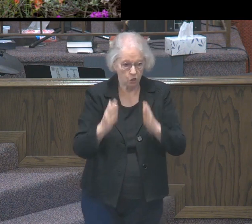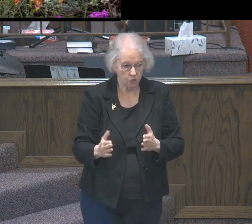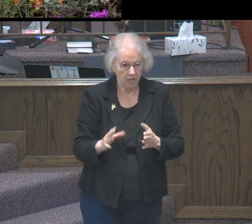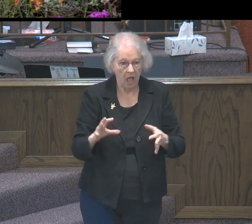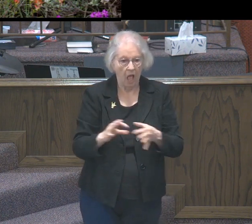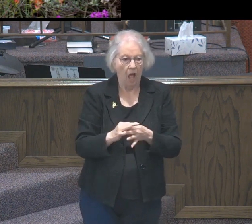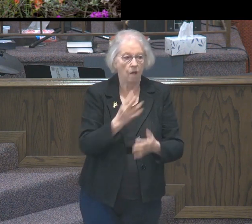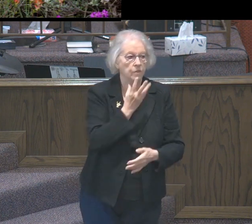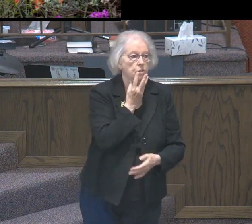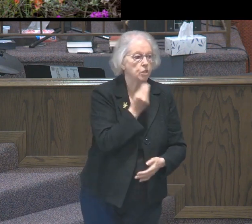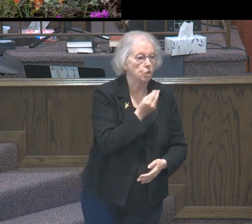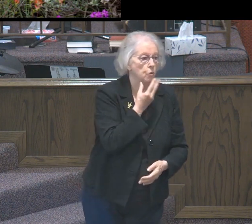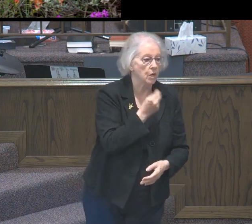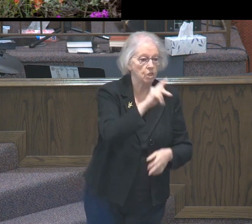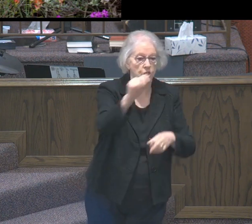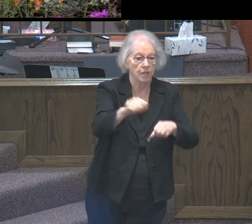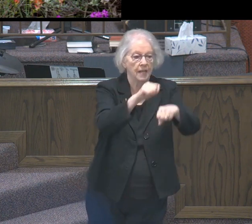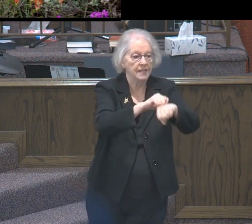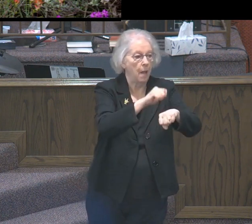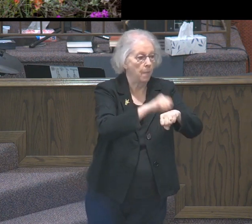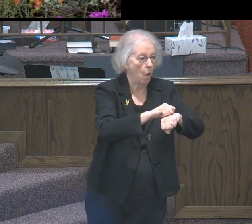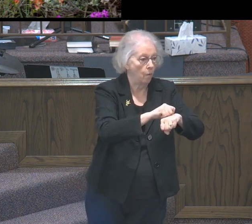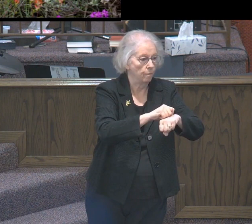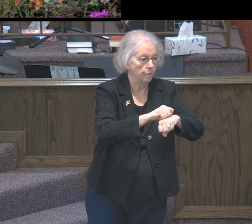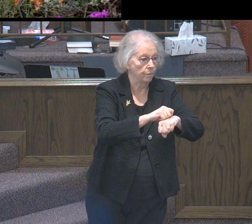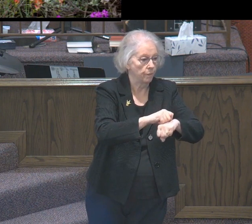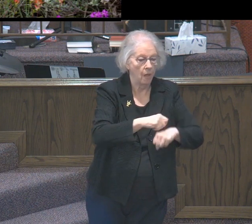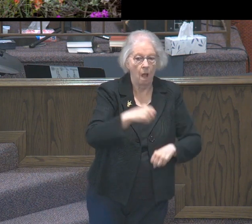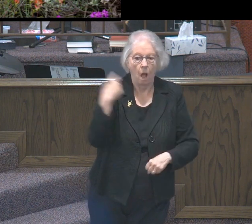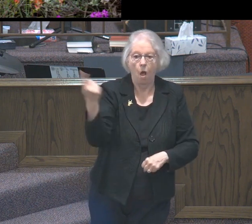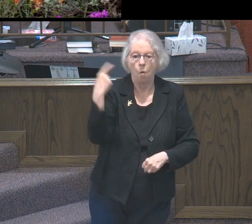were, he just doesn't have much use for the law.